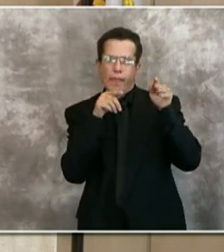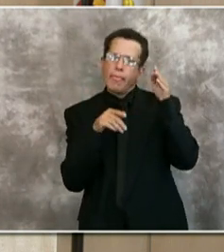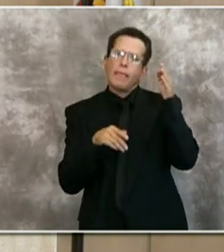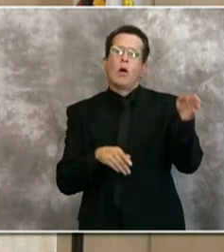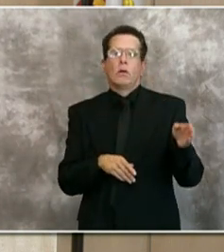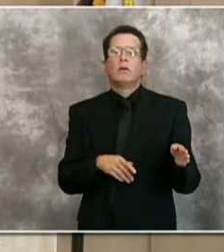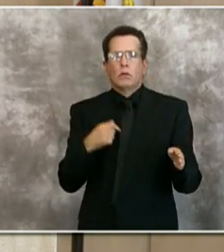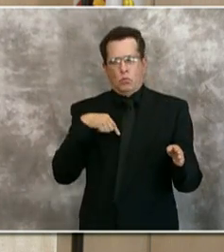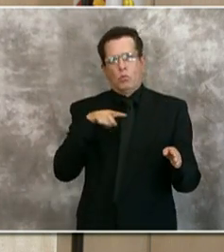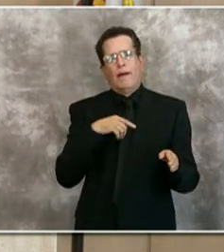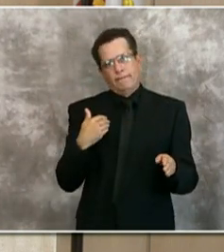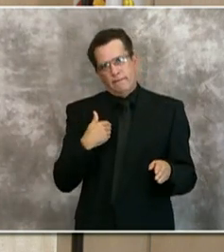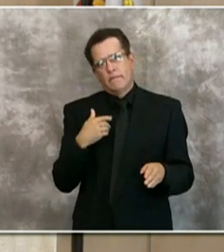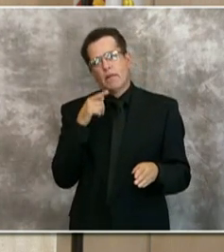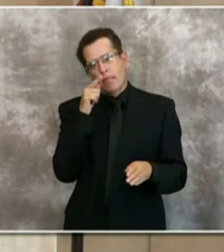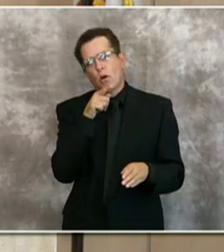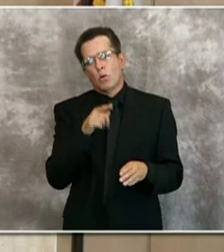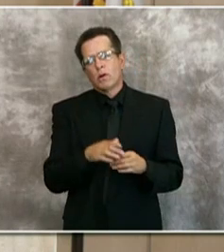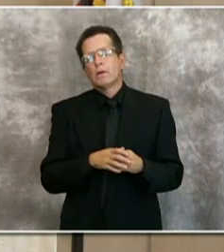identified.